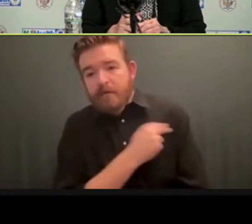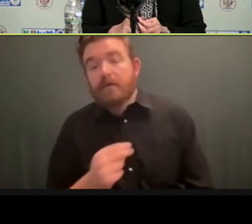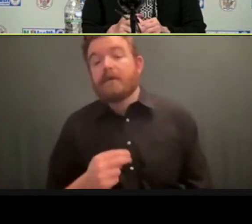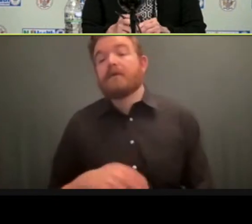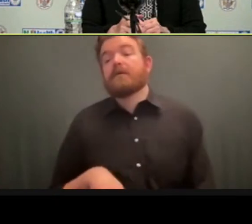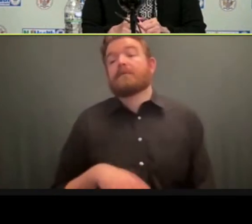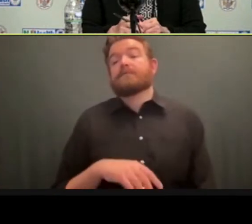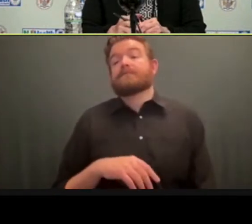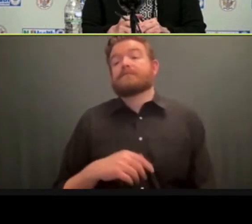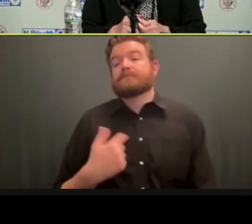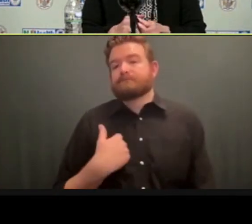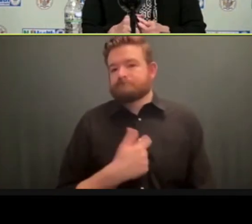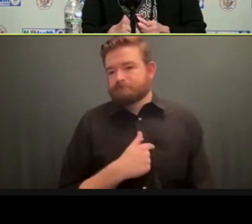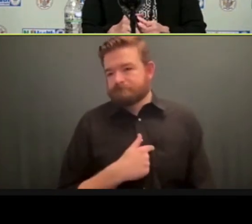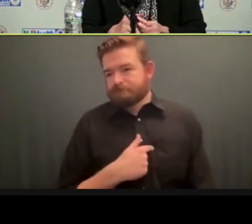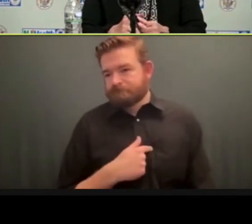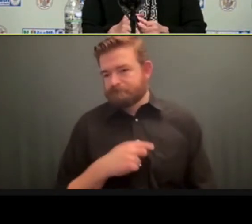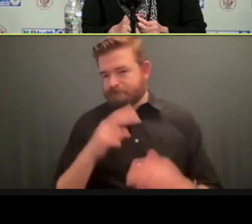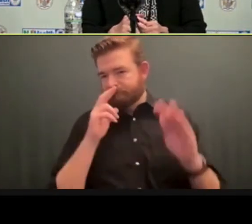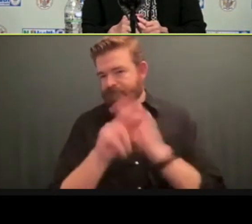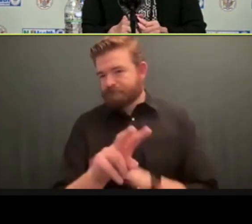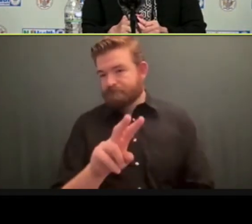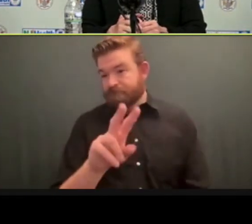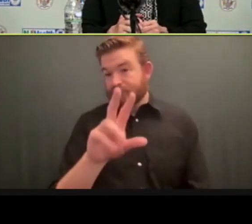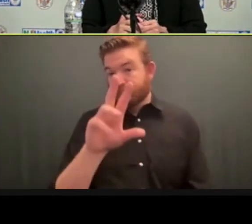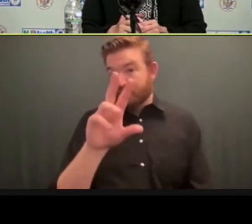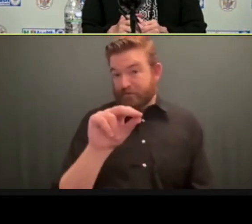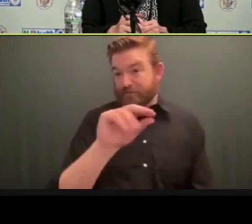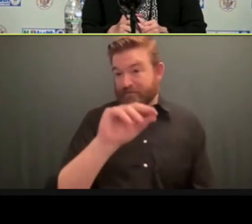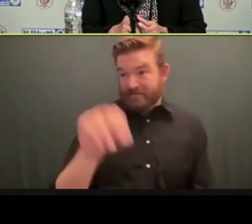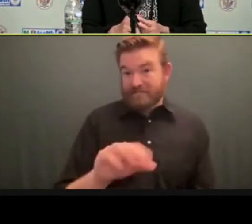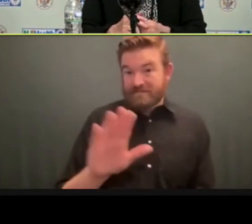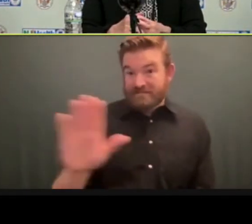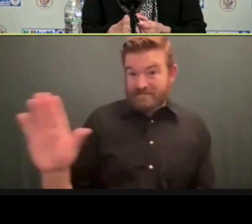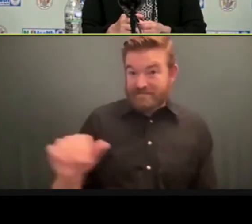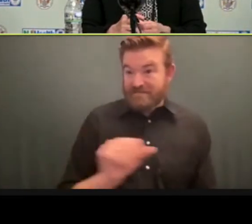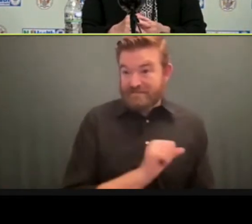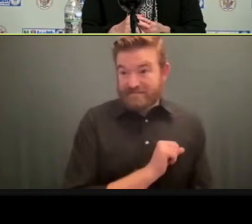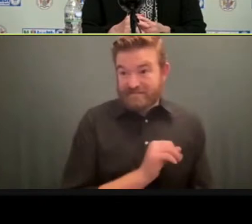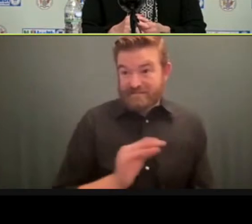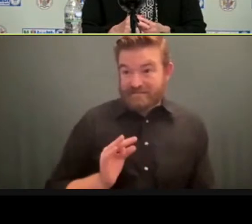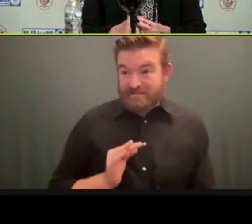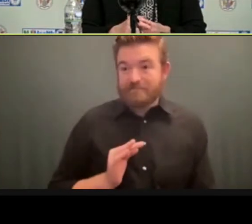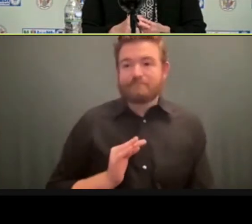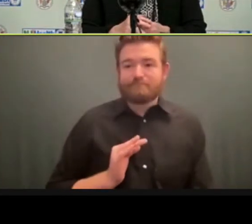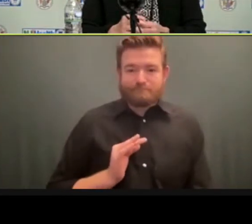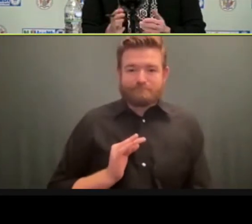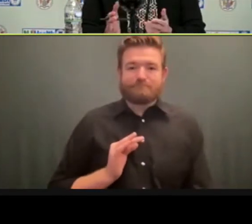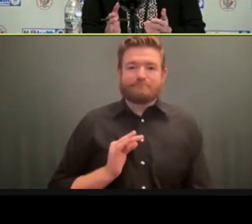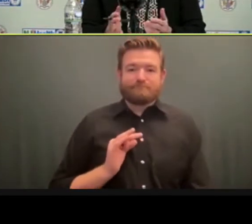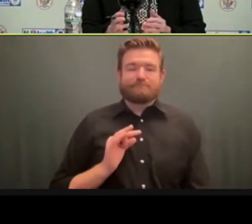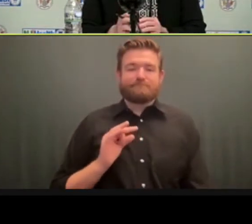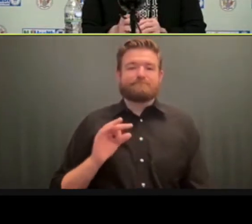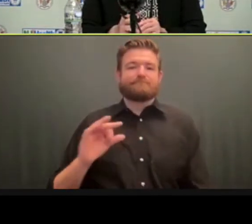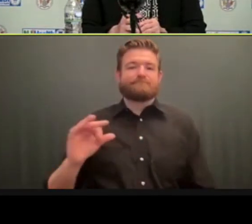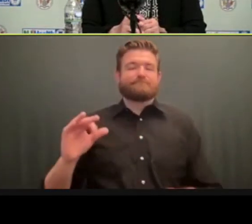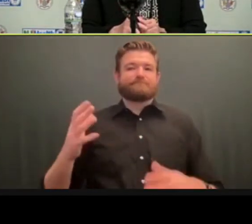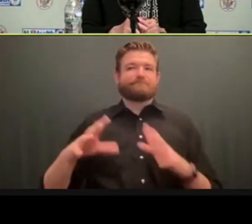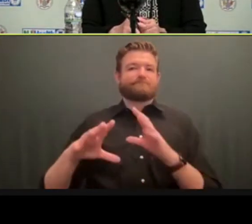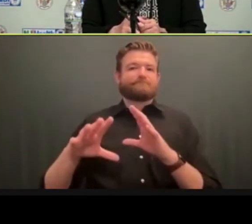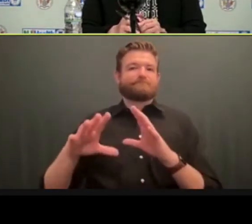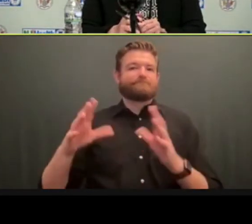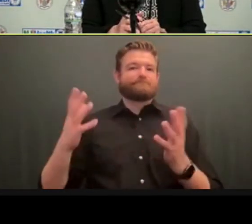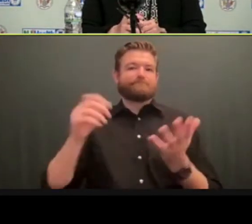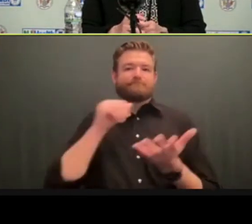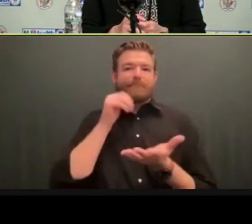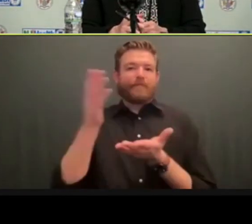at a minimum, 30% of their employees may be out sick at any one given time. That follows the